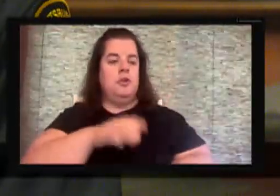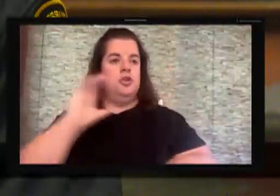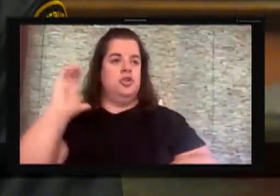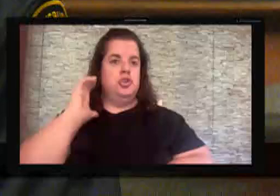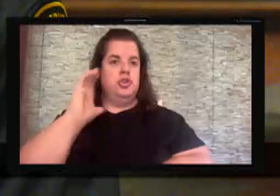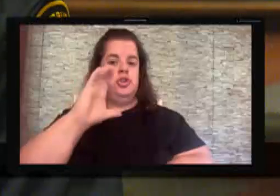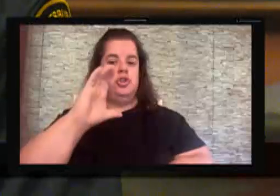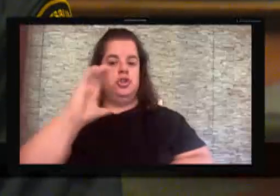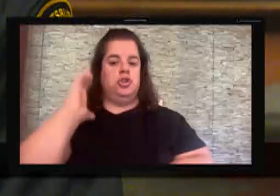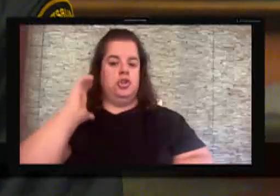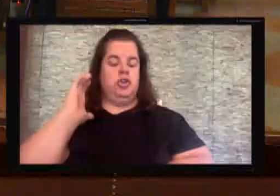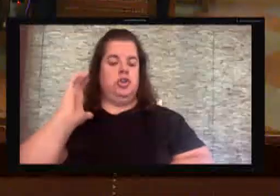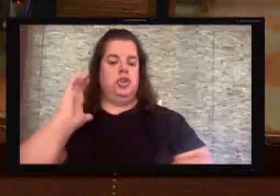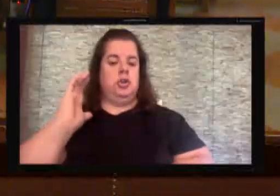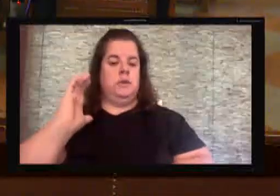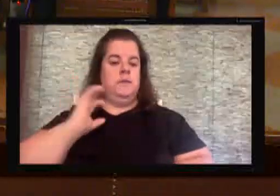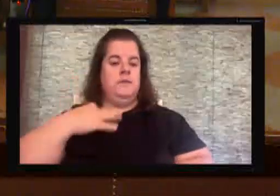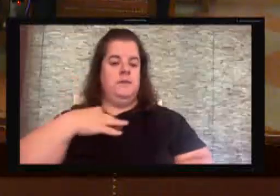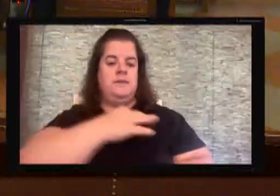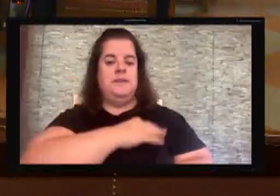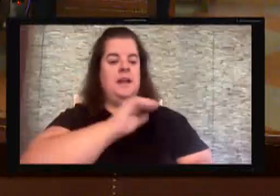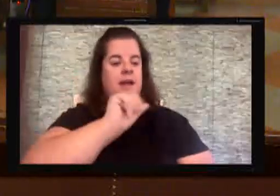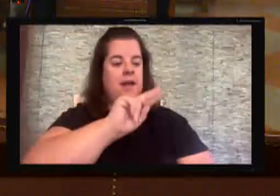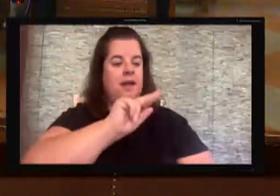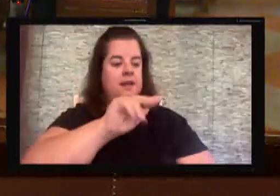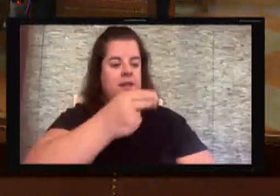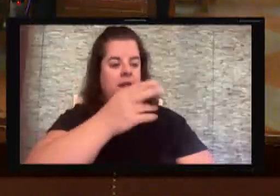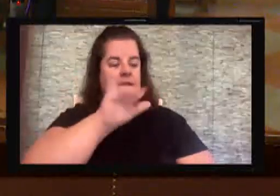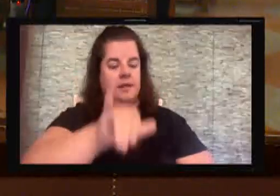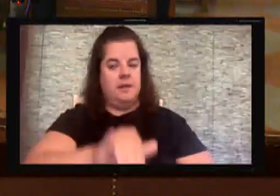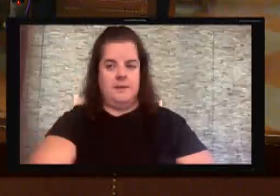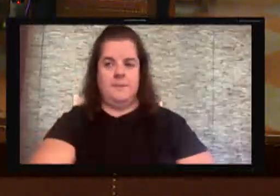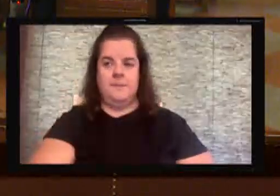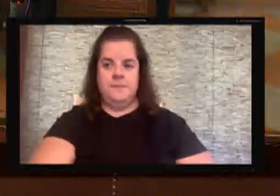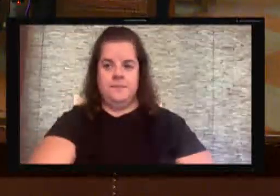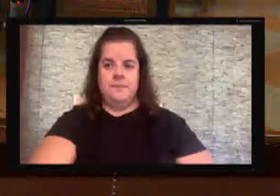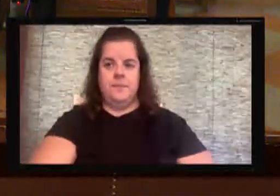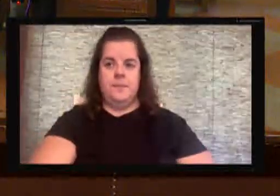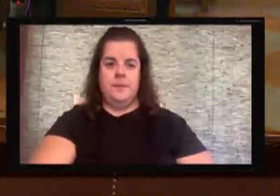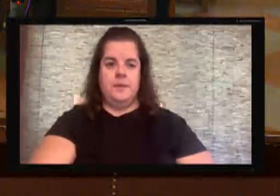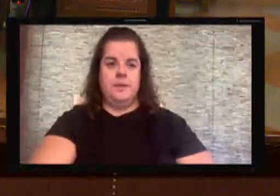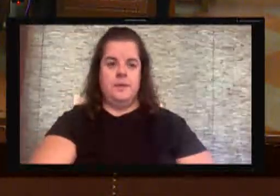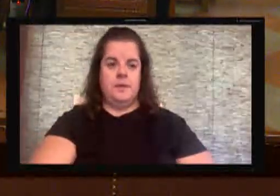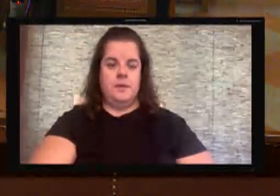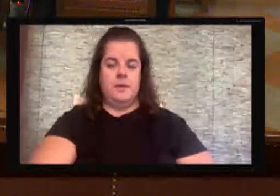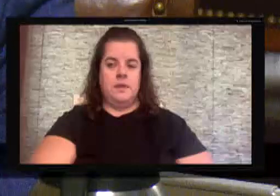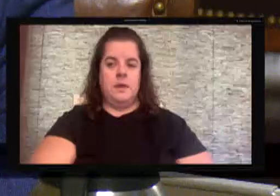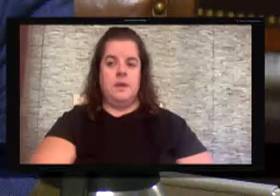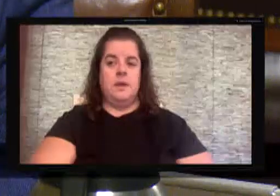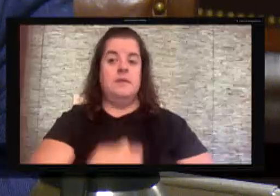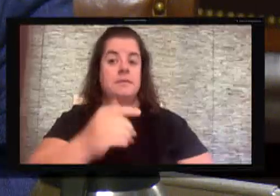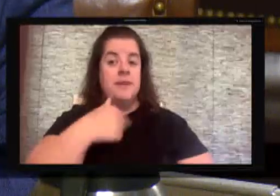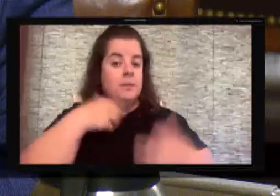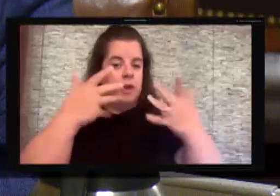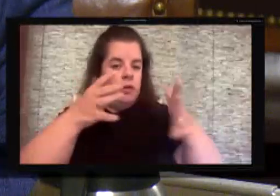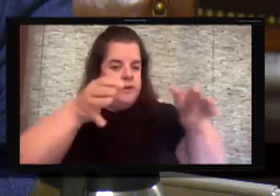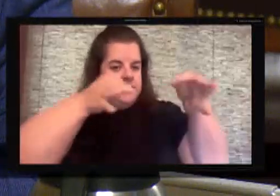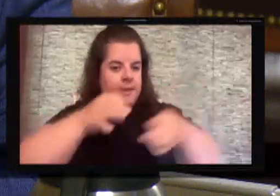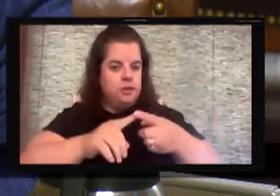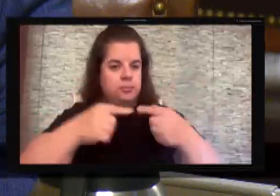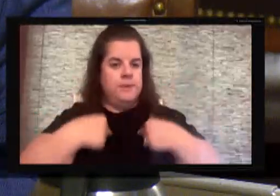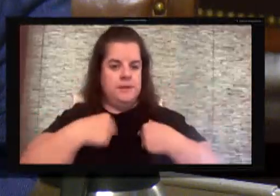That's a great Italian name, Anthony. I love it. So, Anthony, it was explained this yesterday to me as